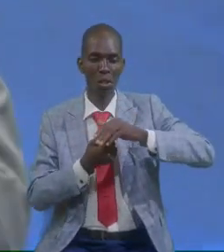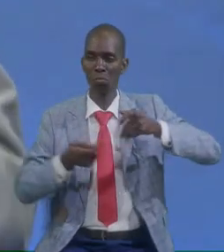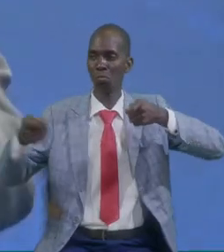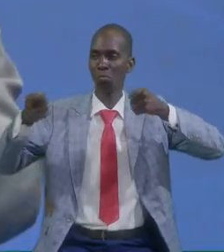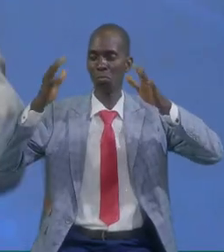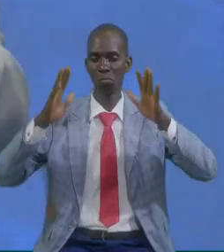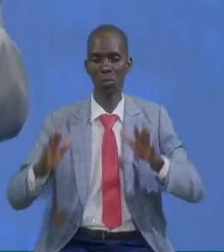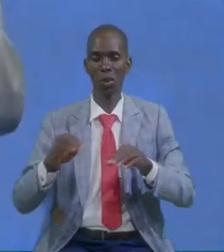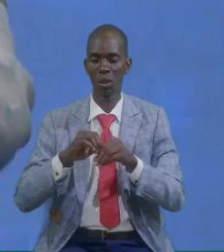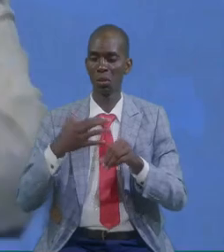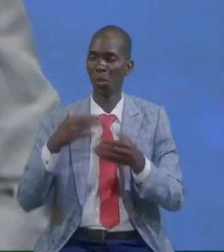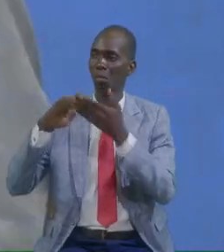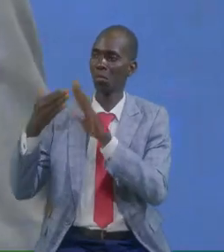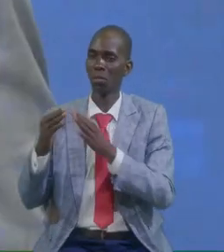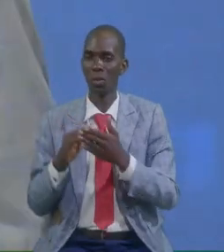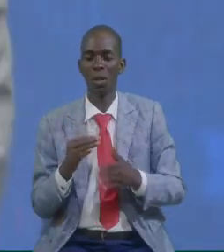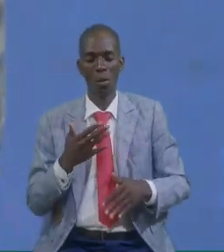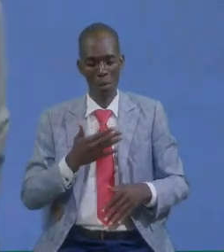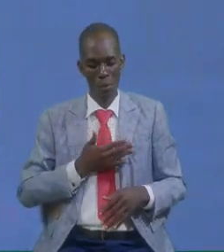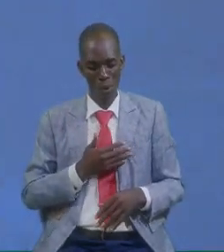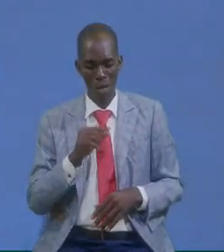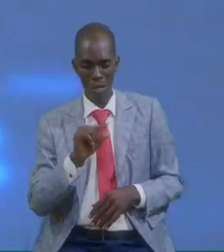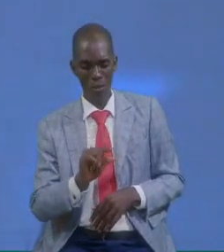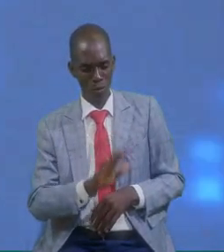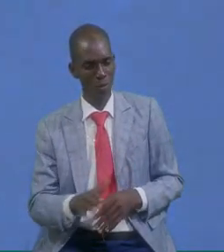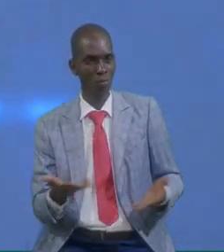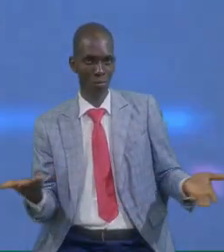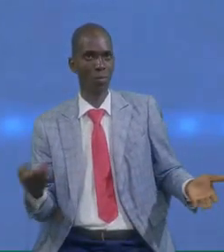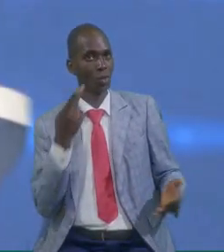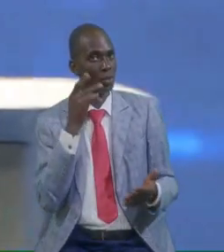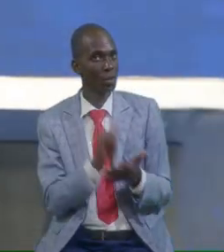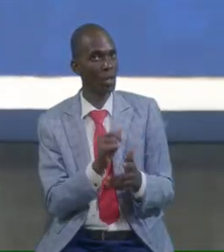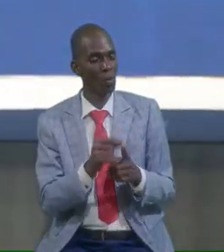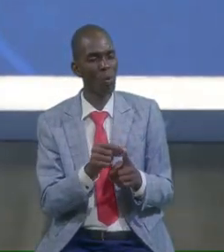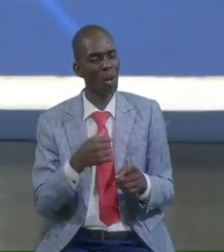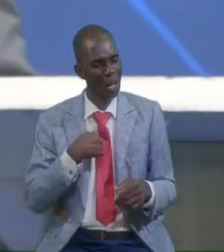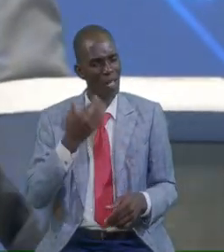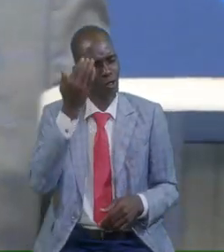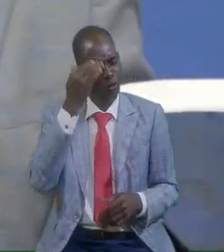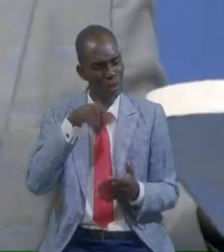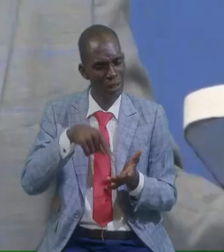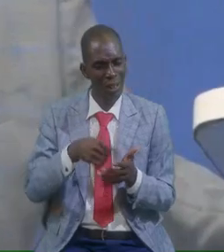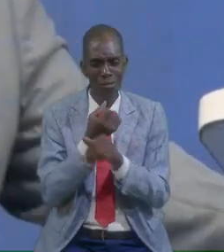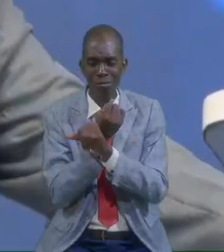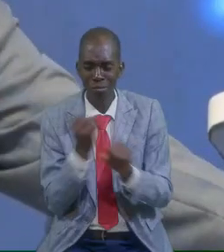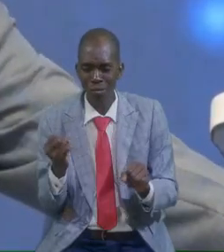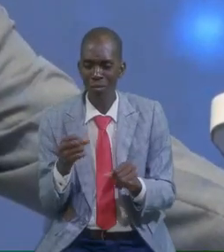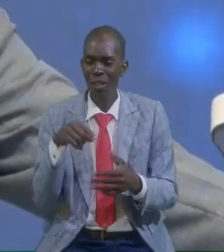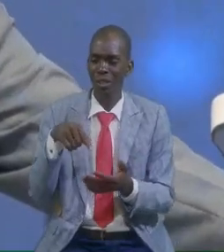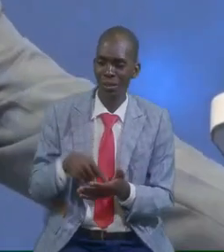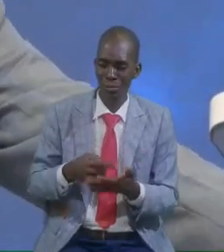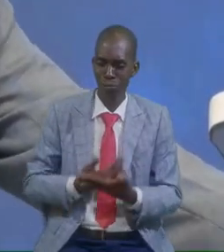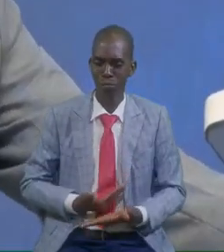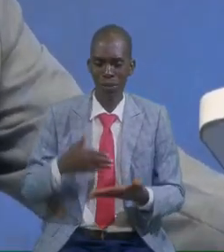people, my little children. That's what I was saying, that this salvation, this redemption belongs